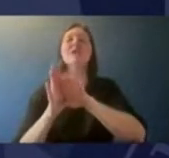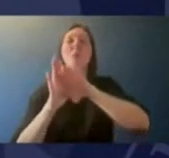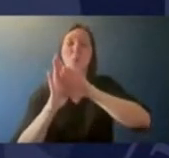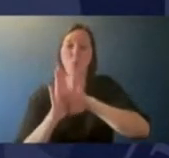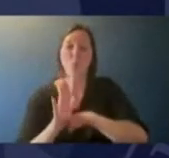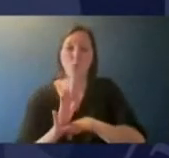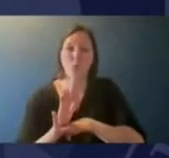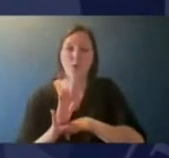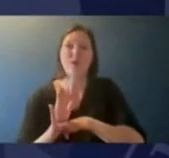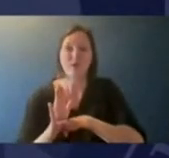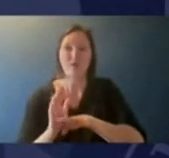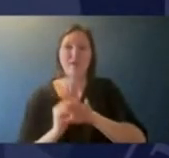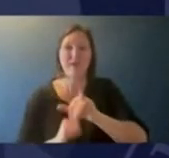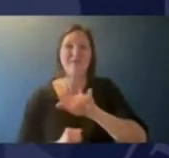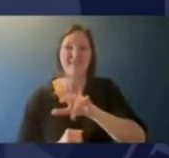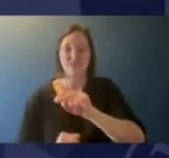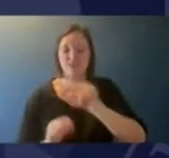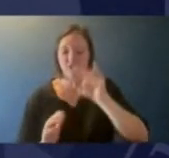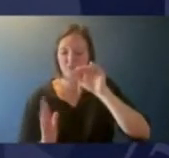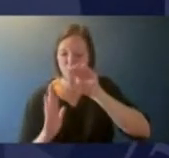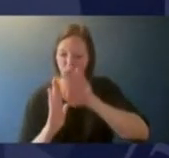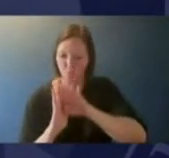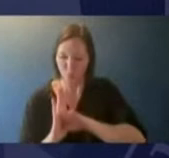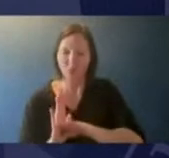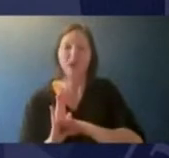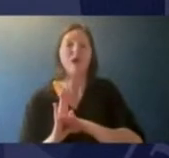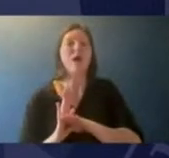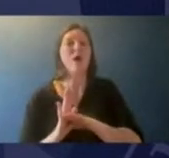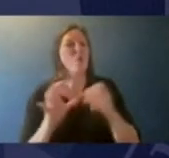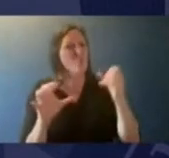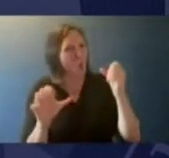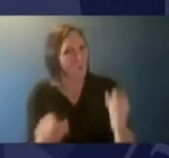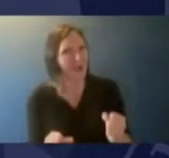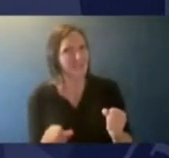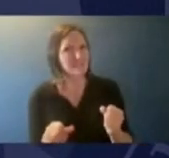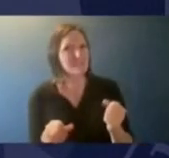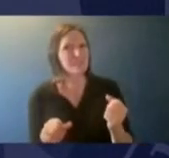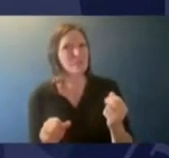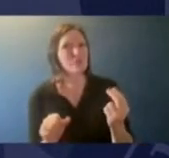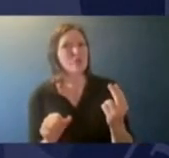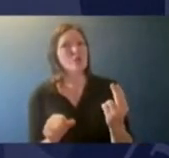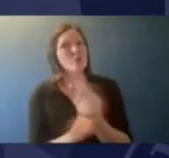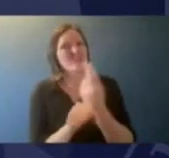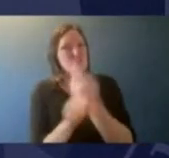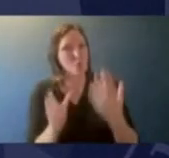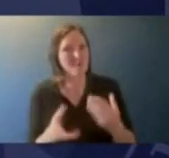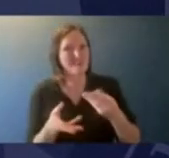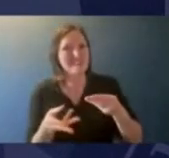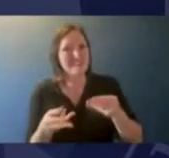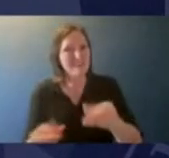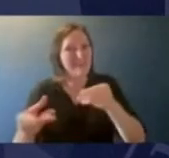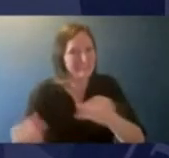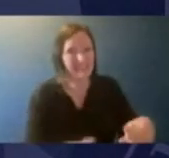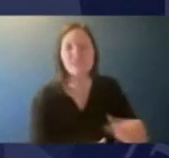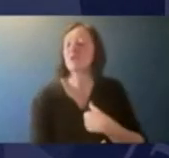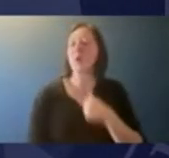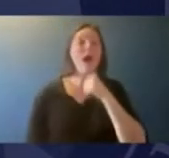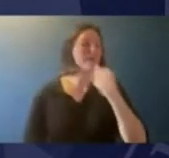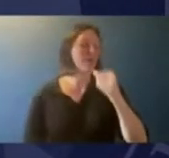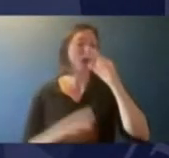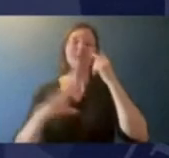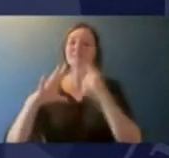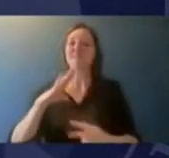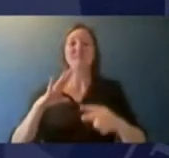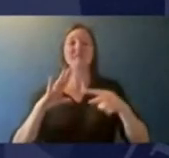down, robust consumer spending. So I'm not anticipating a downturn in